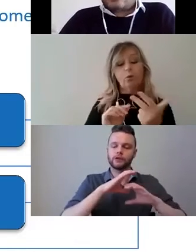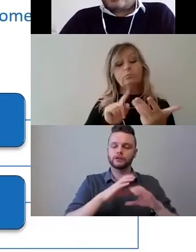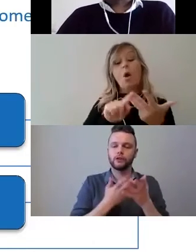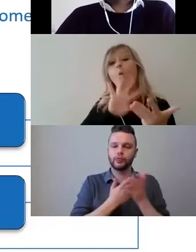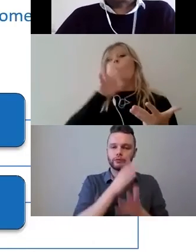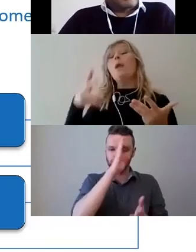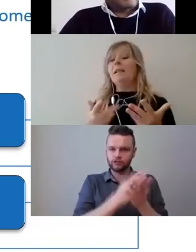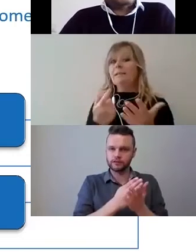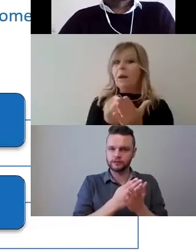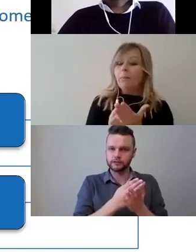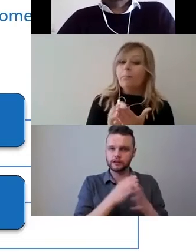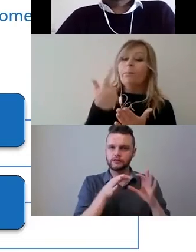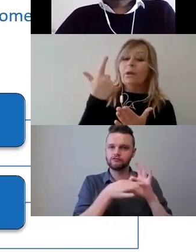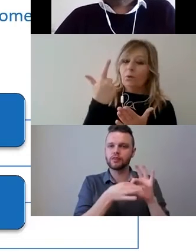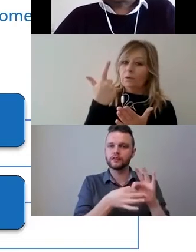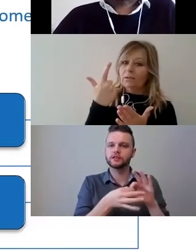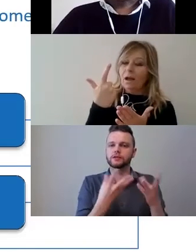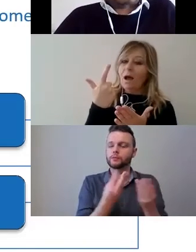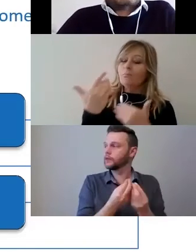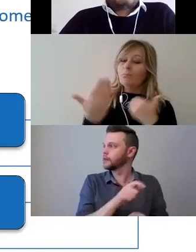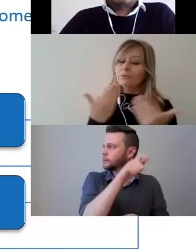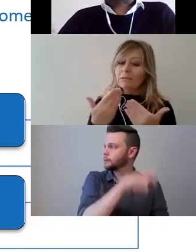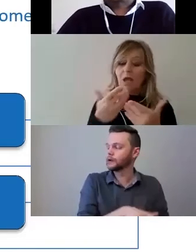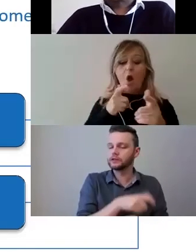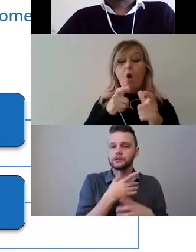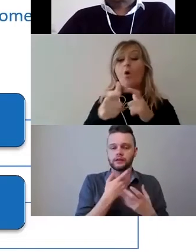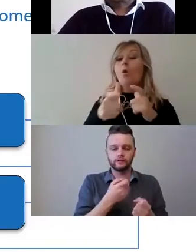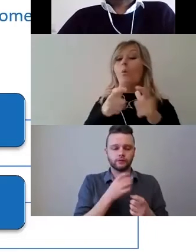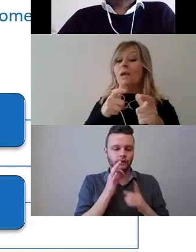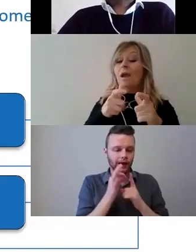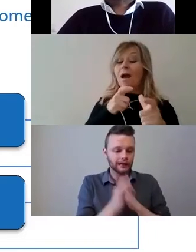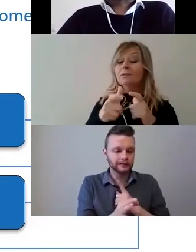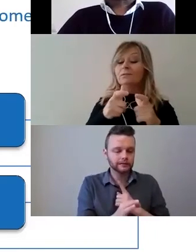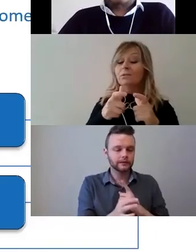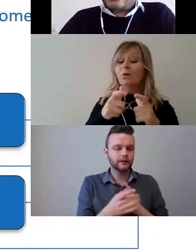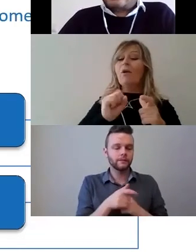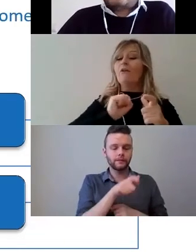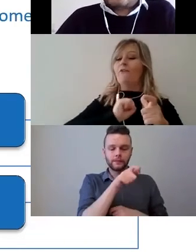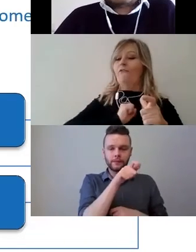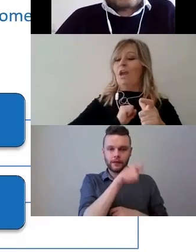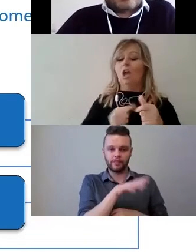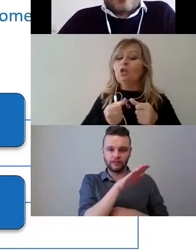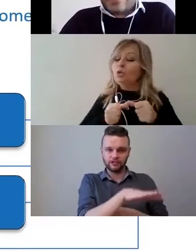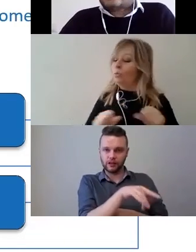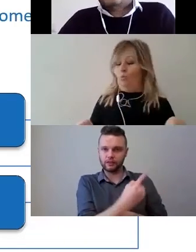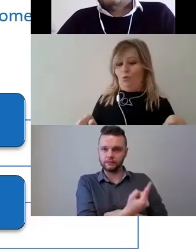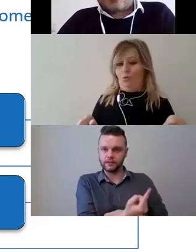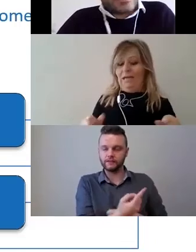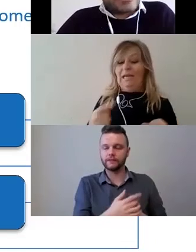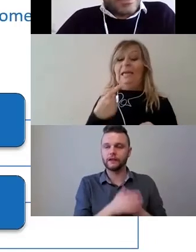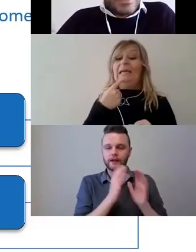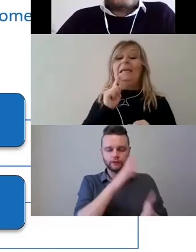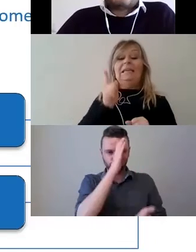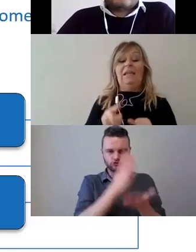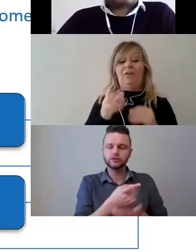trust, relationship between the person that has to conduct an individual assessment and the child has to be based on